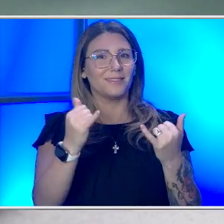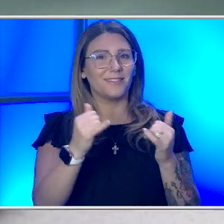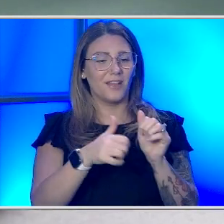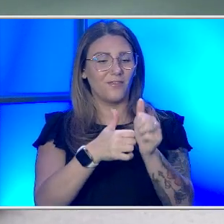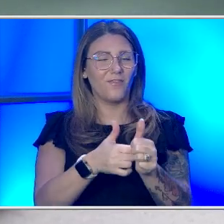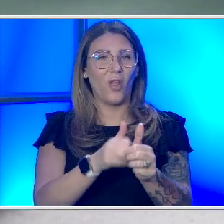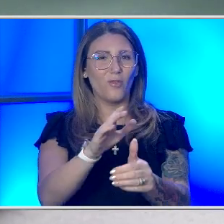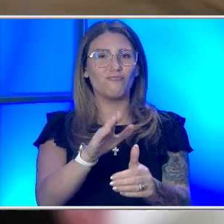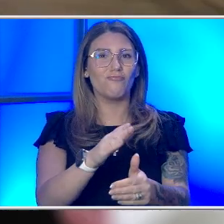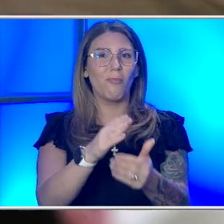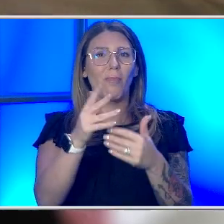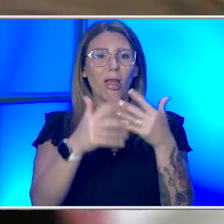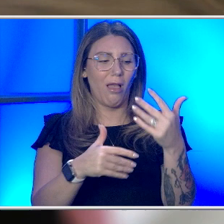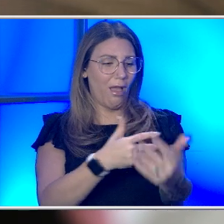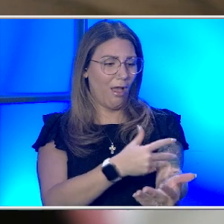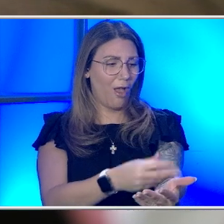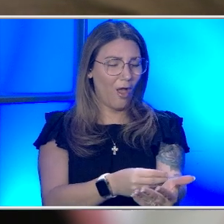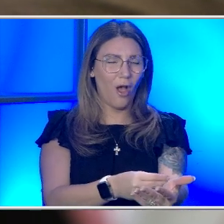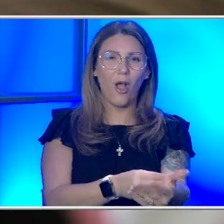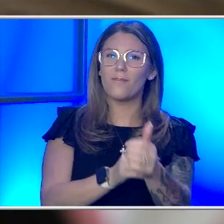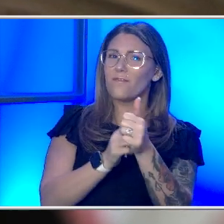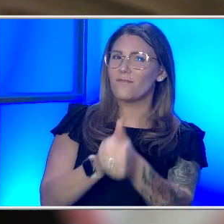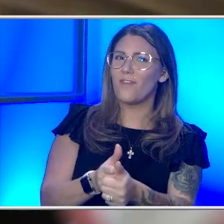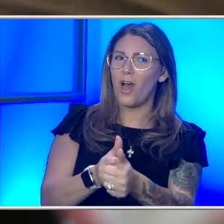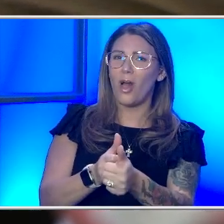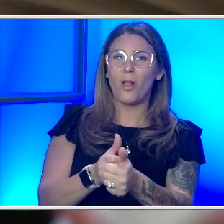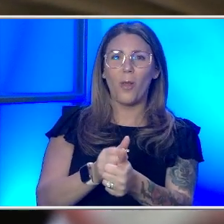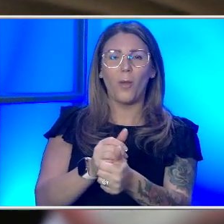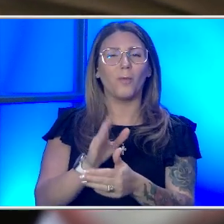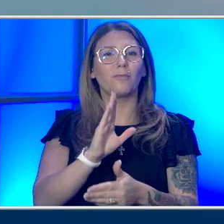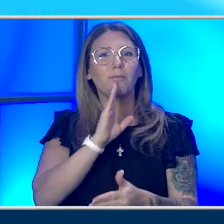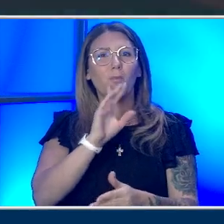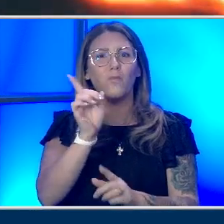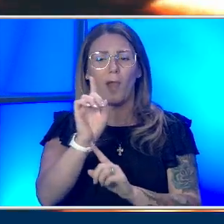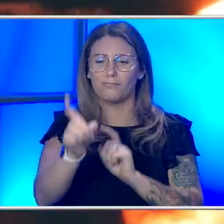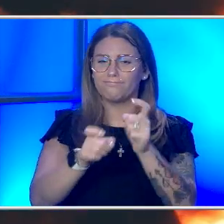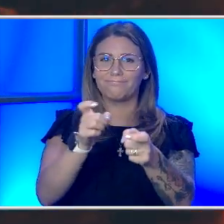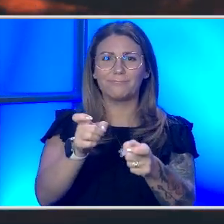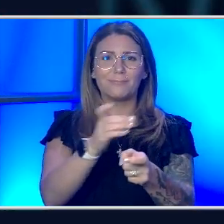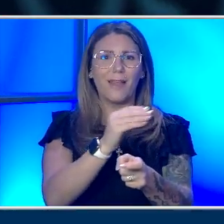hospital blood banks, all the way to critical patients in need.